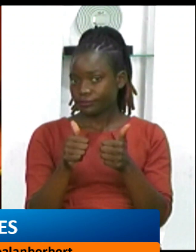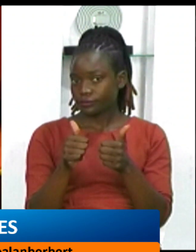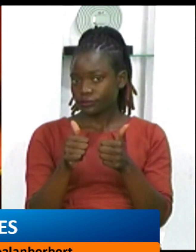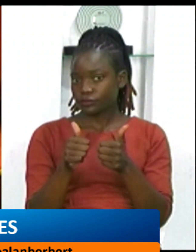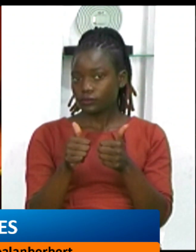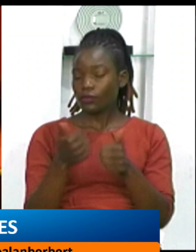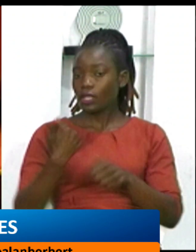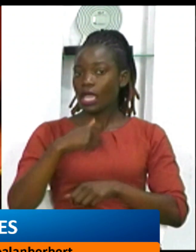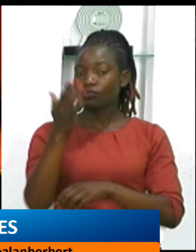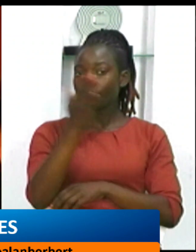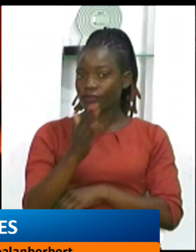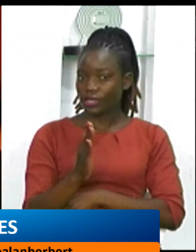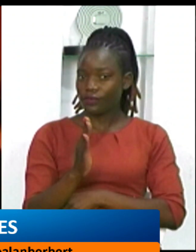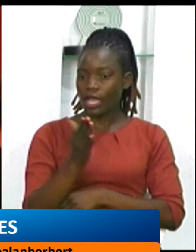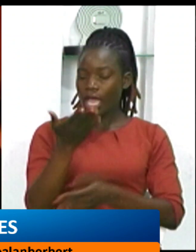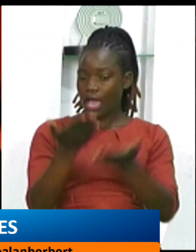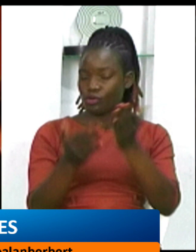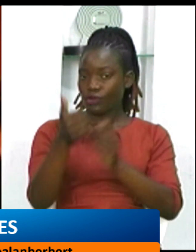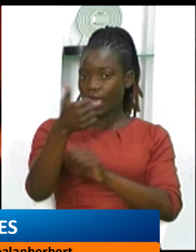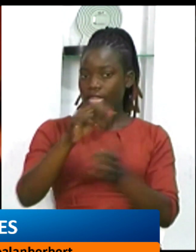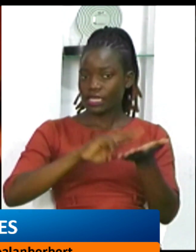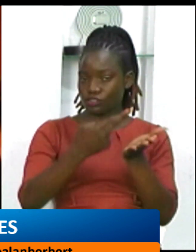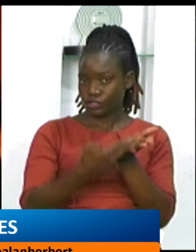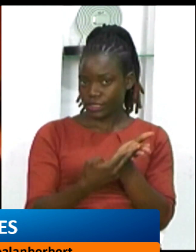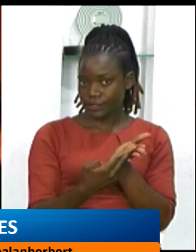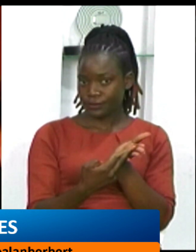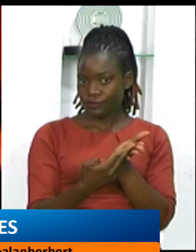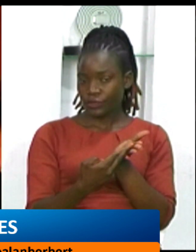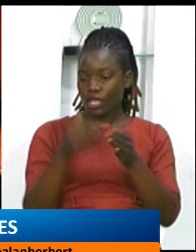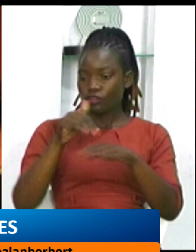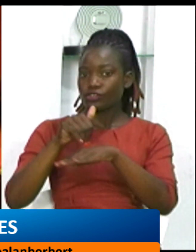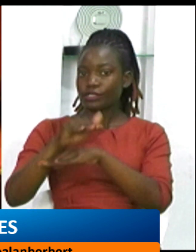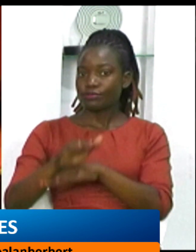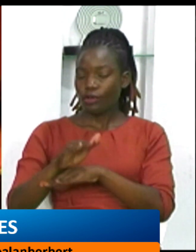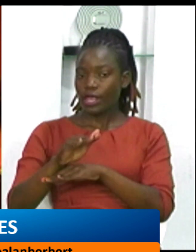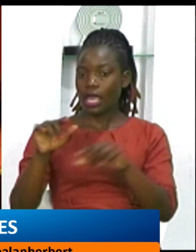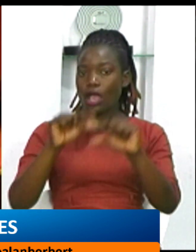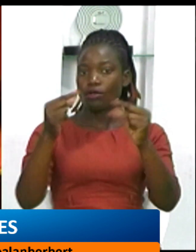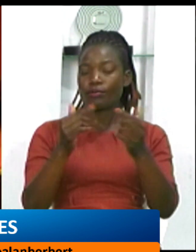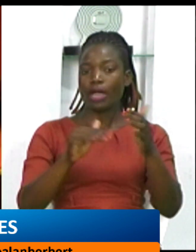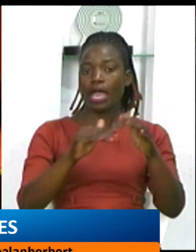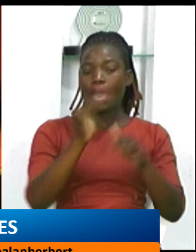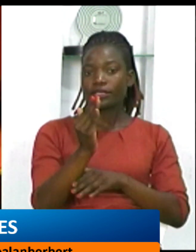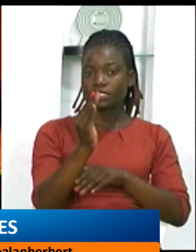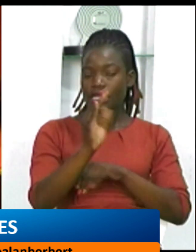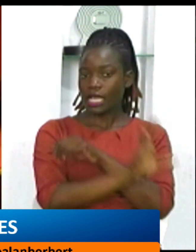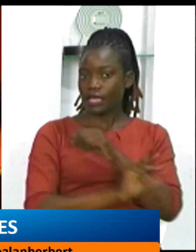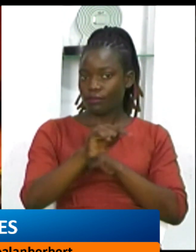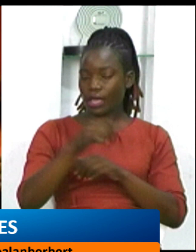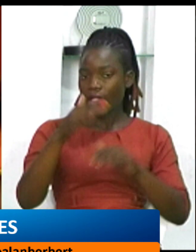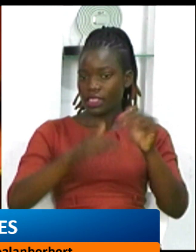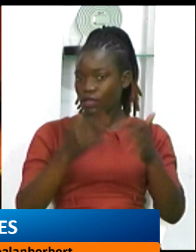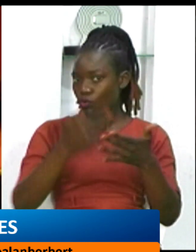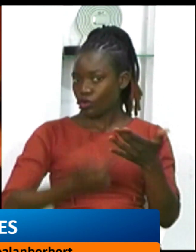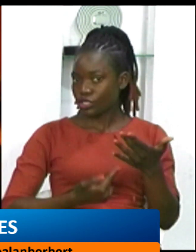never appropriated any resources to deploy forces outside of this country other than what we approved